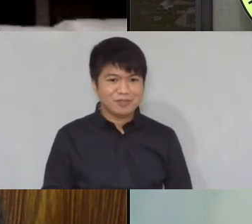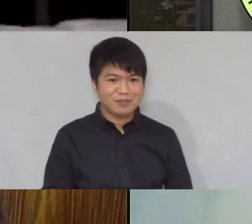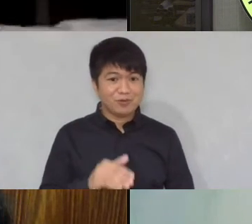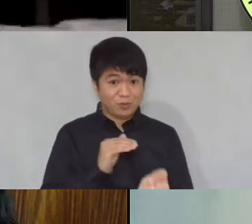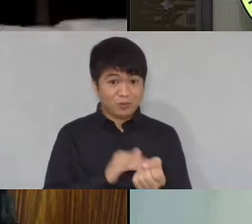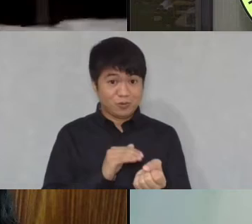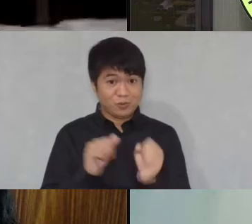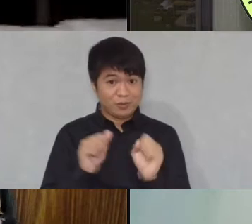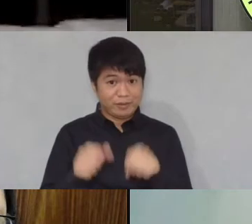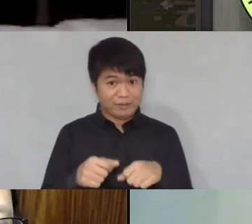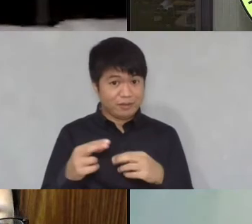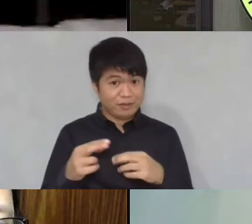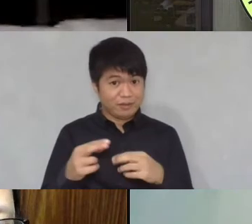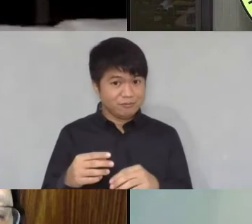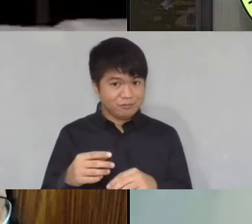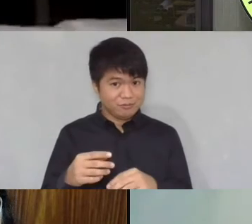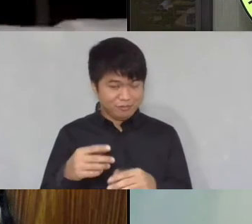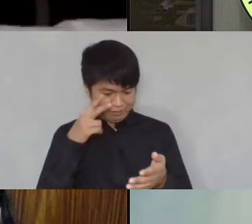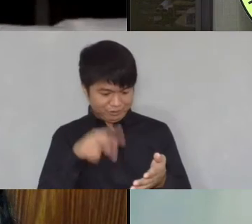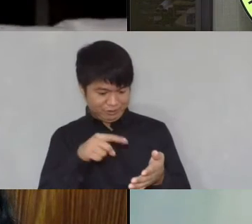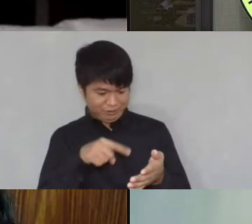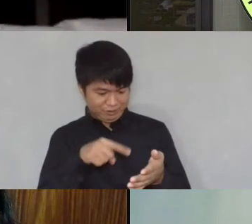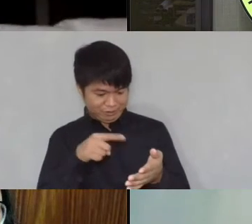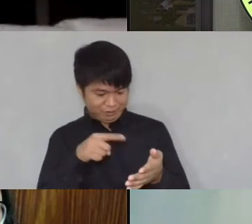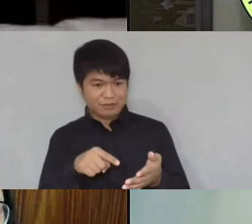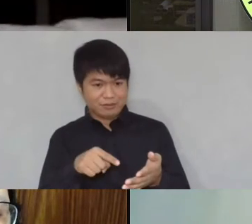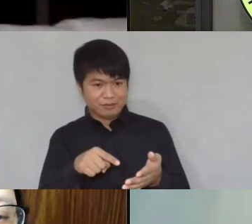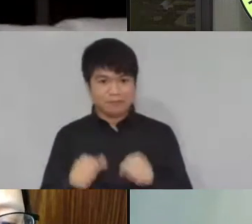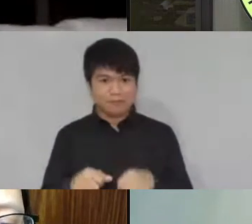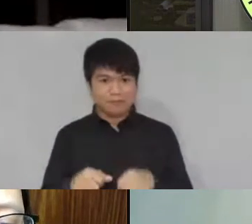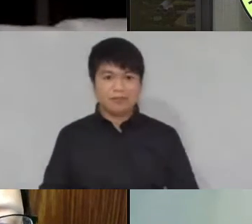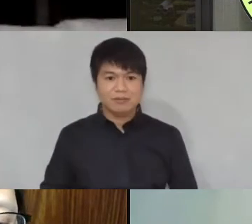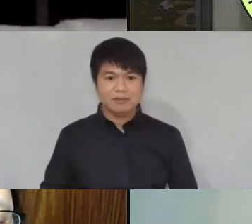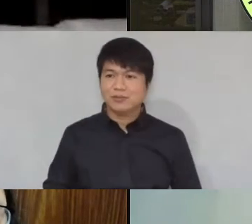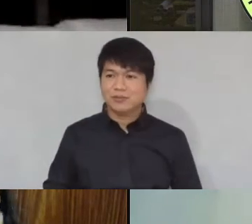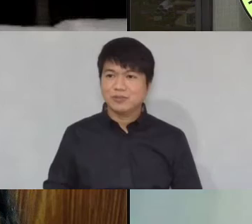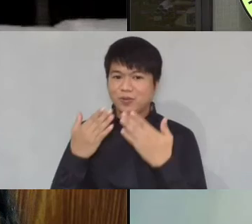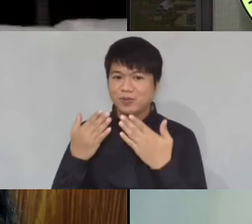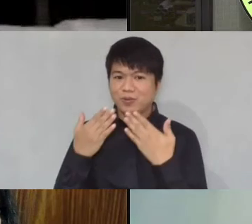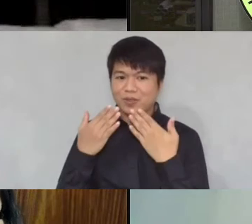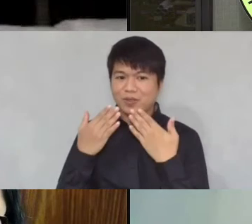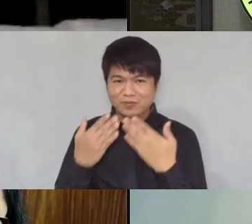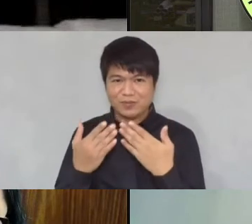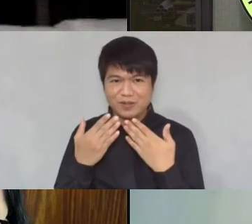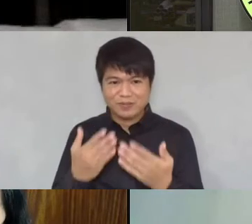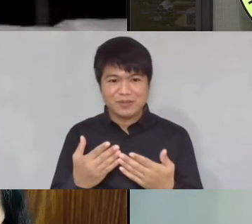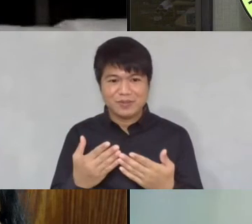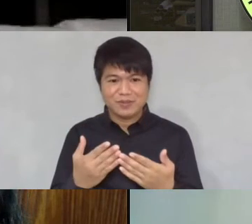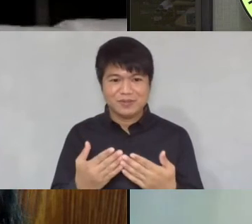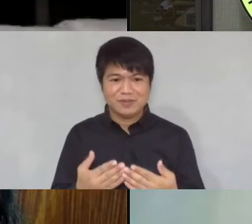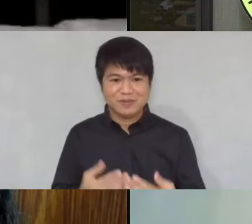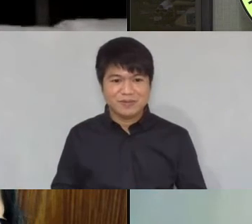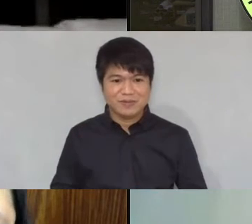can the doctors can refer to that as well. Sige po. Okay, thank you very much for our three